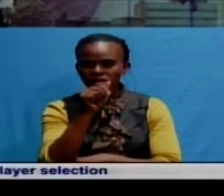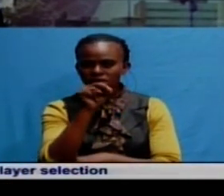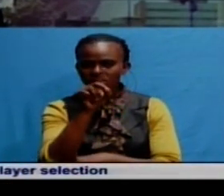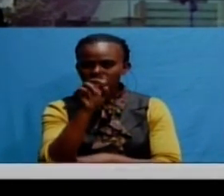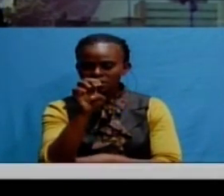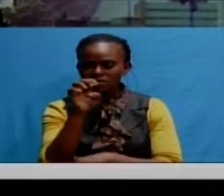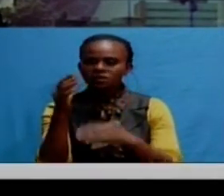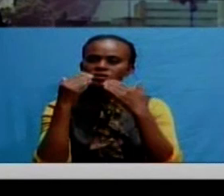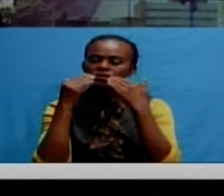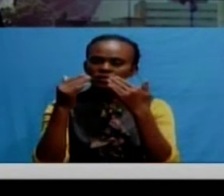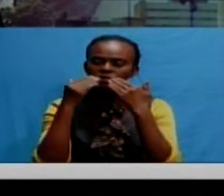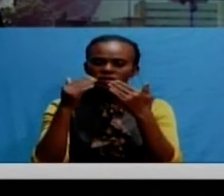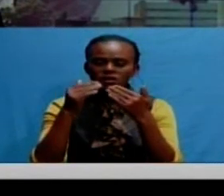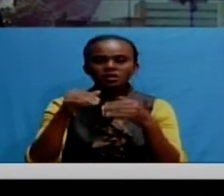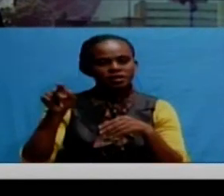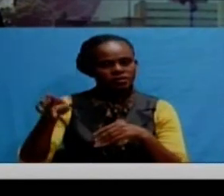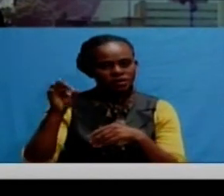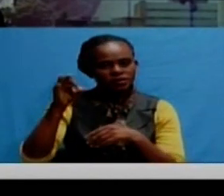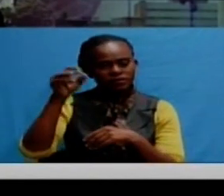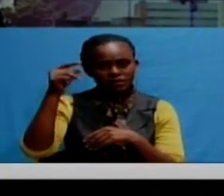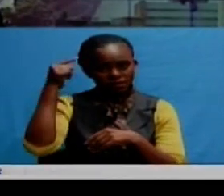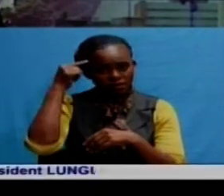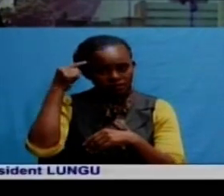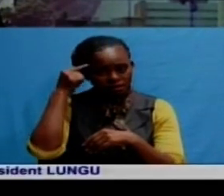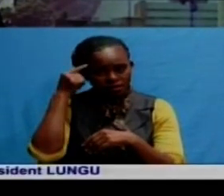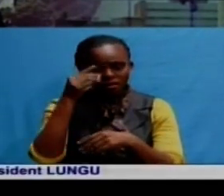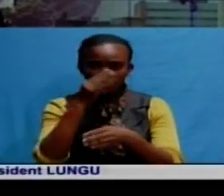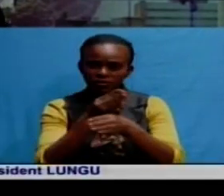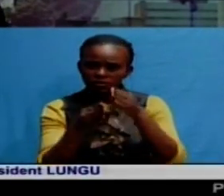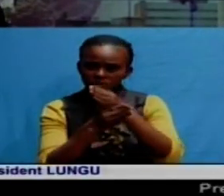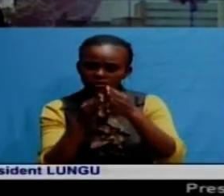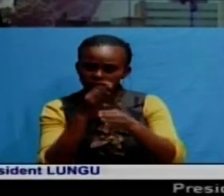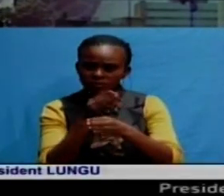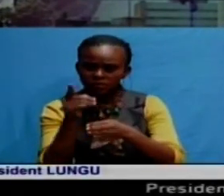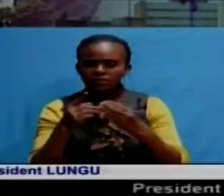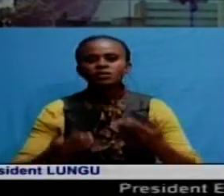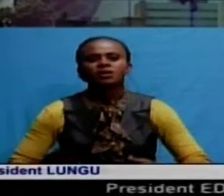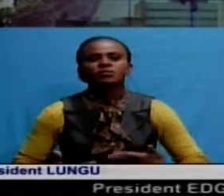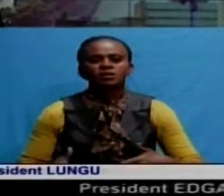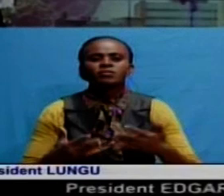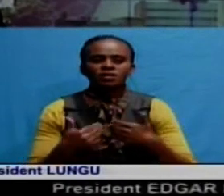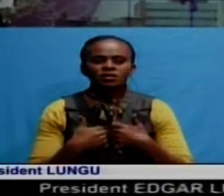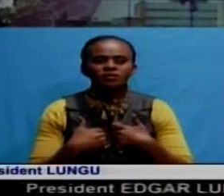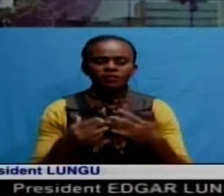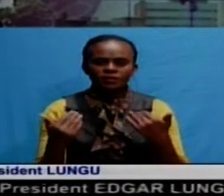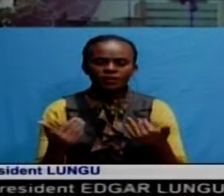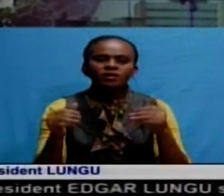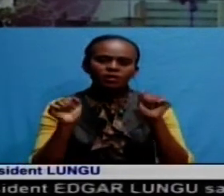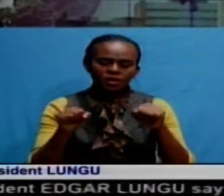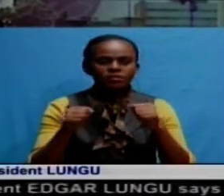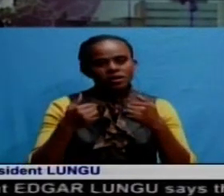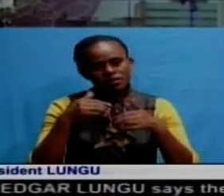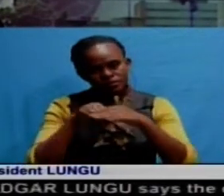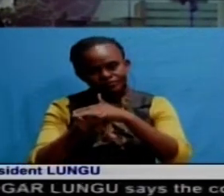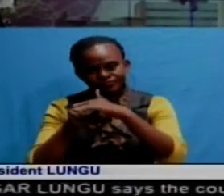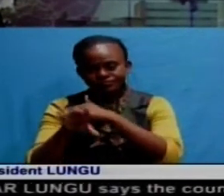reconstructing Lusaka Bridge, which was in a deplorable state. They are happy that they will now be able to access